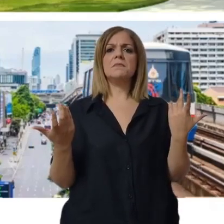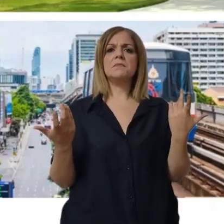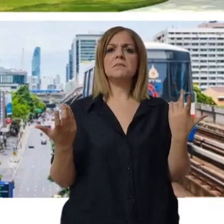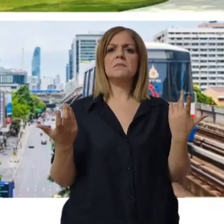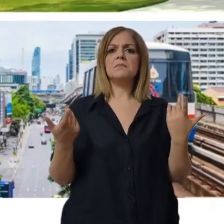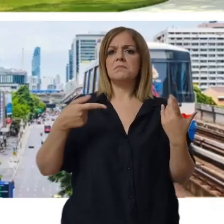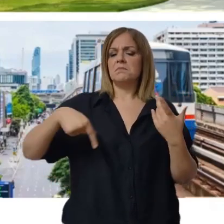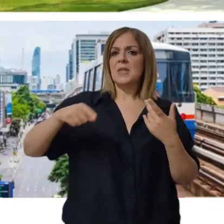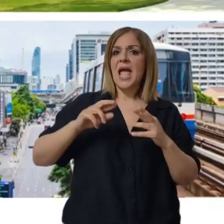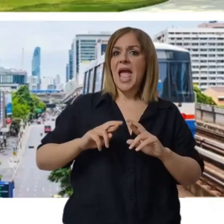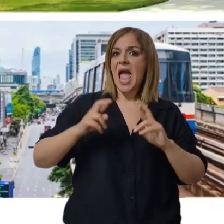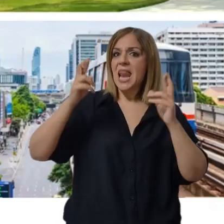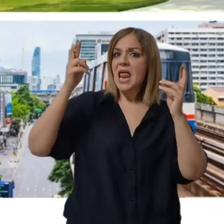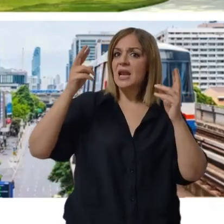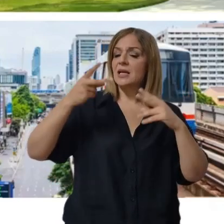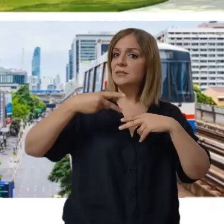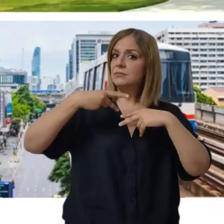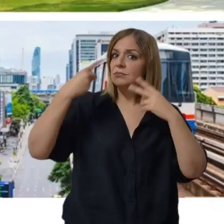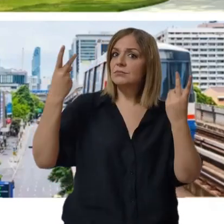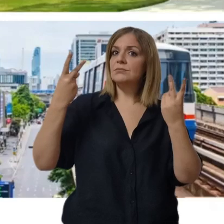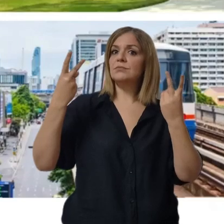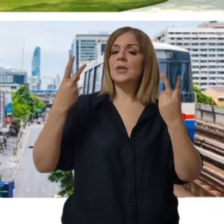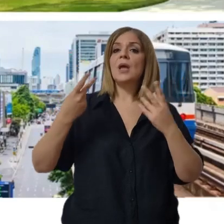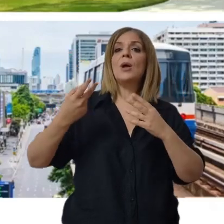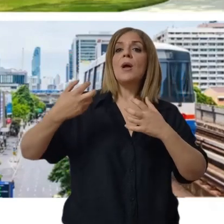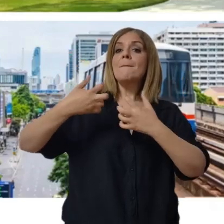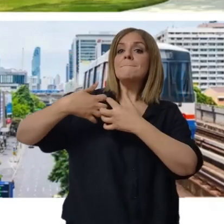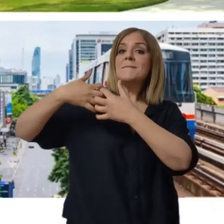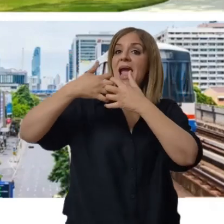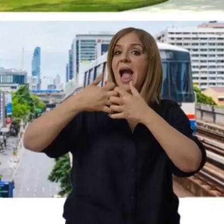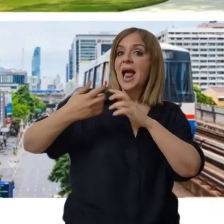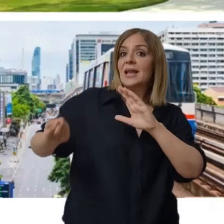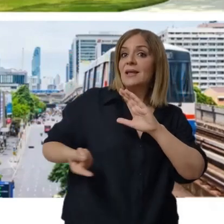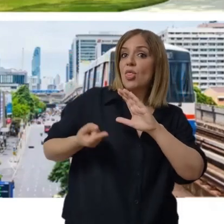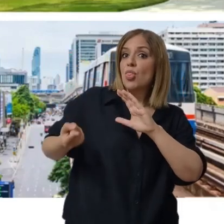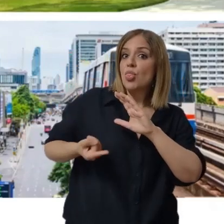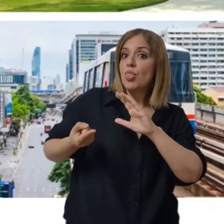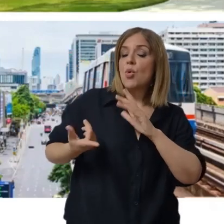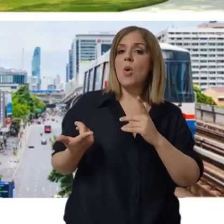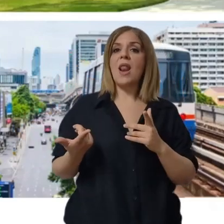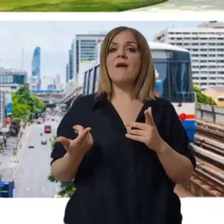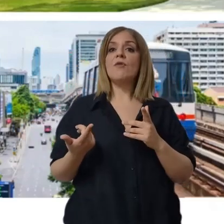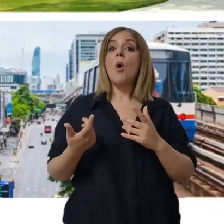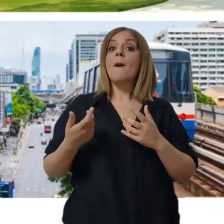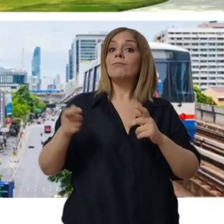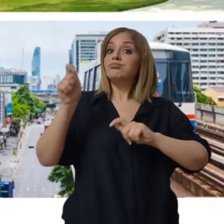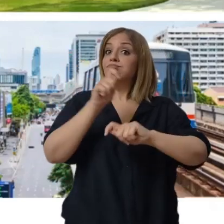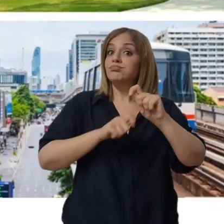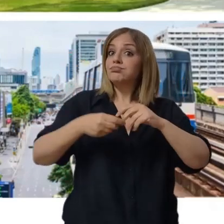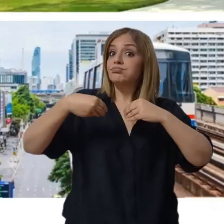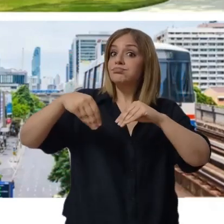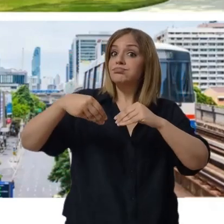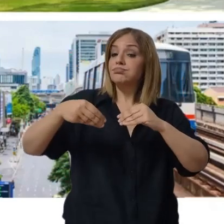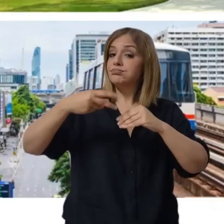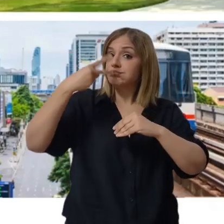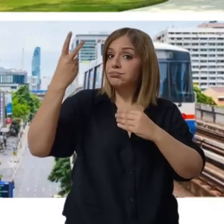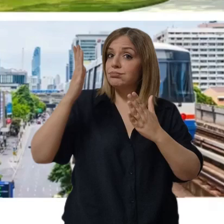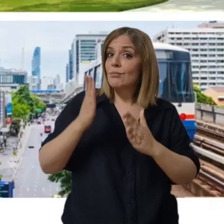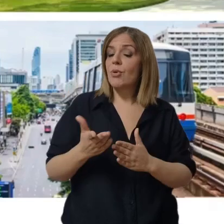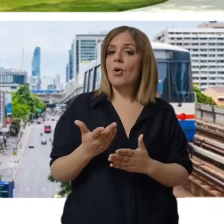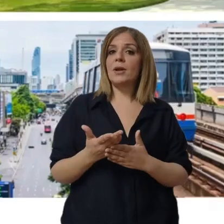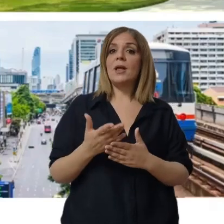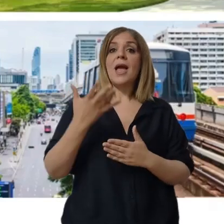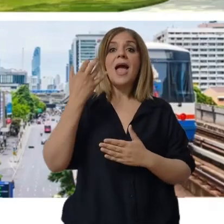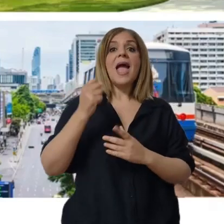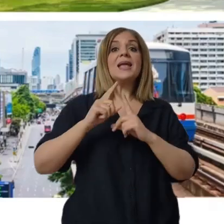These energies allows to run machinery and to allow production. Then we can use them